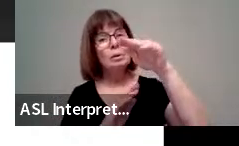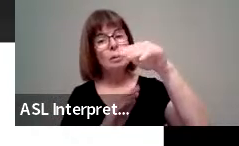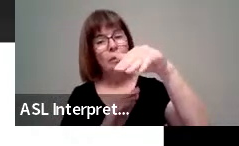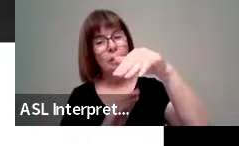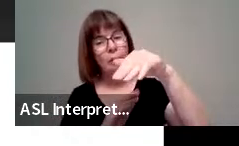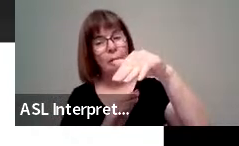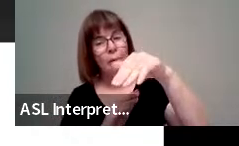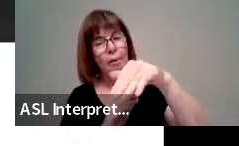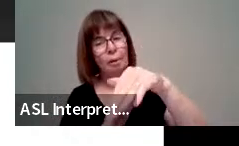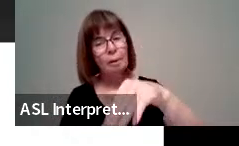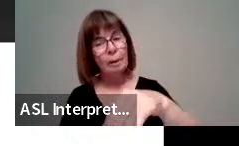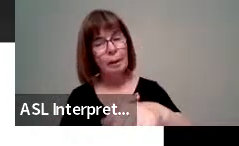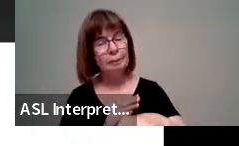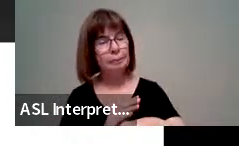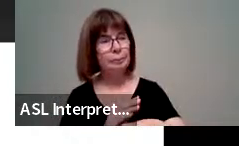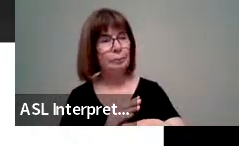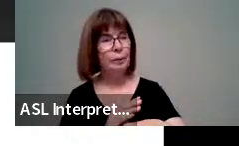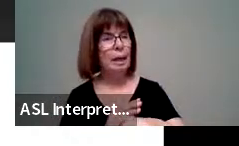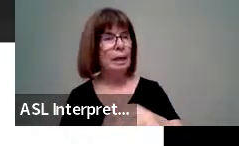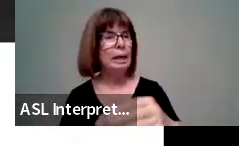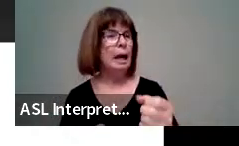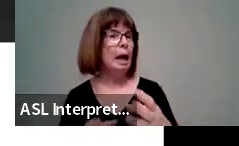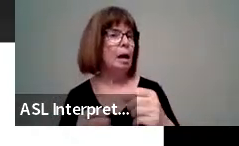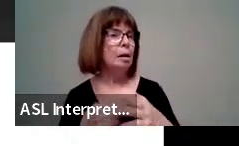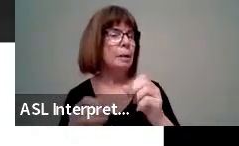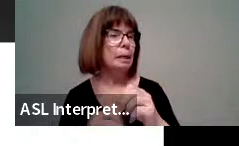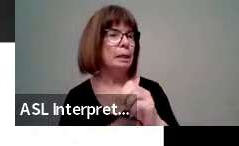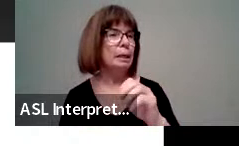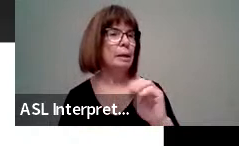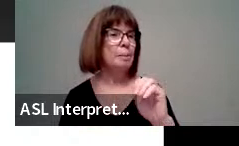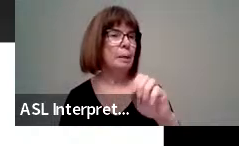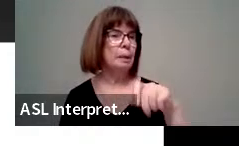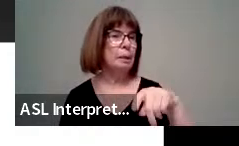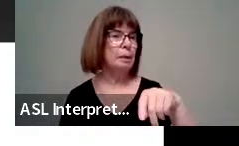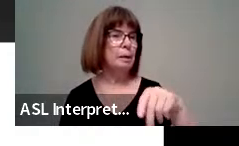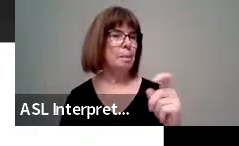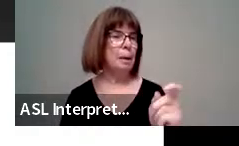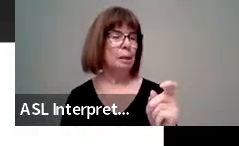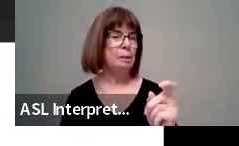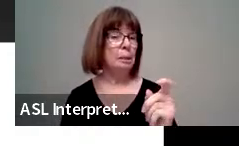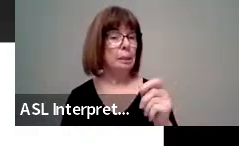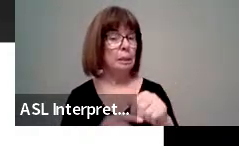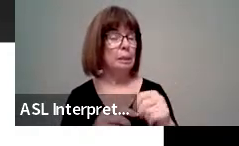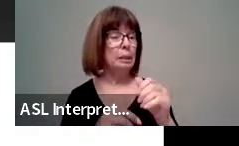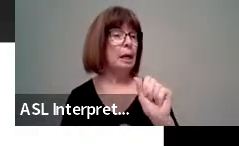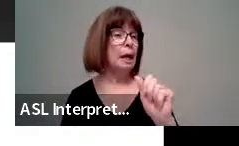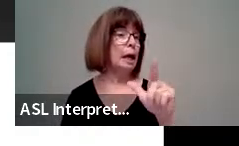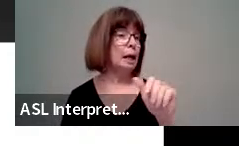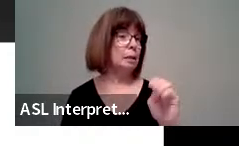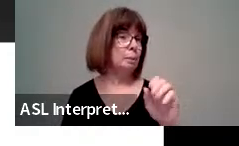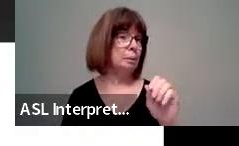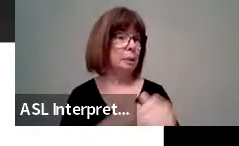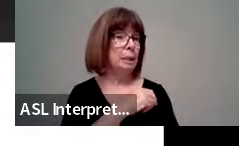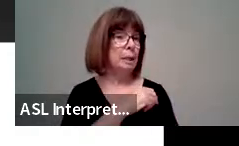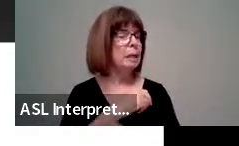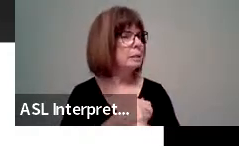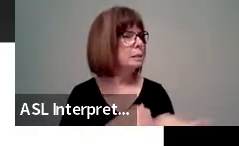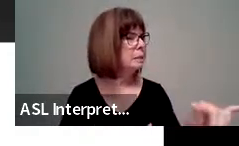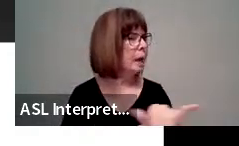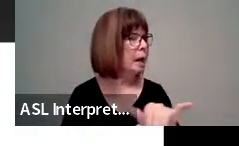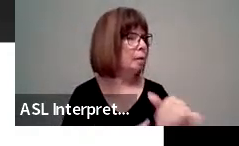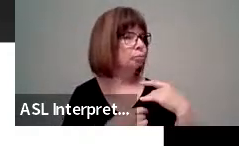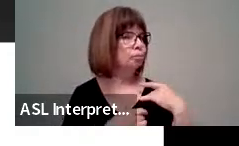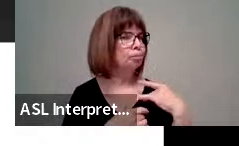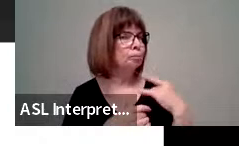number of monkeypox cases in Alameda County. This has also been found in other settings throughout California and in